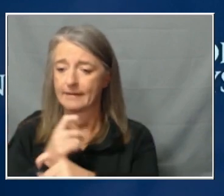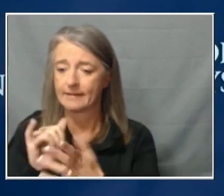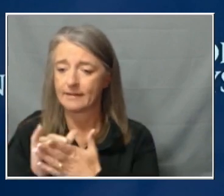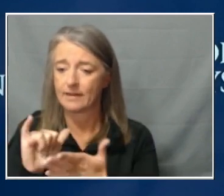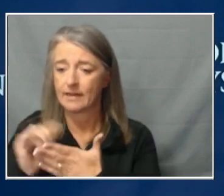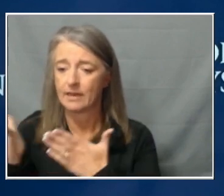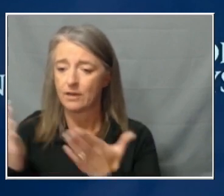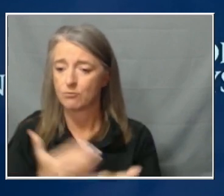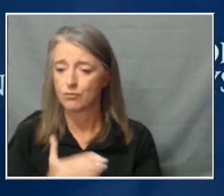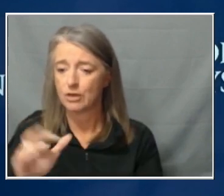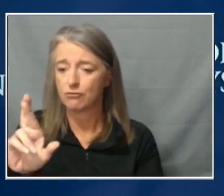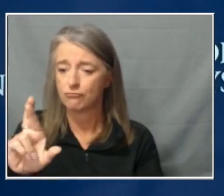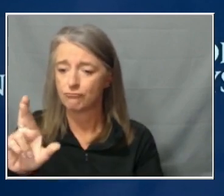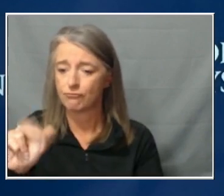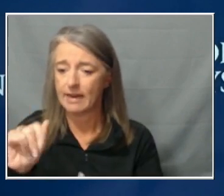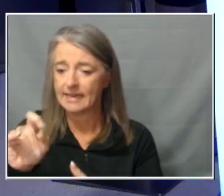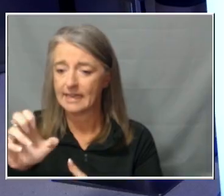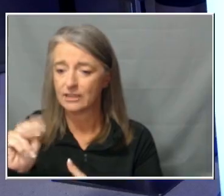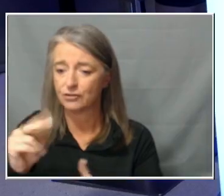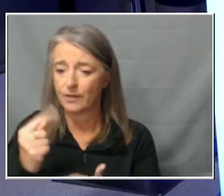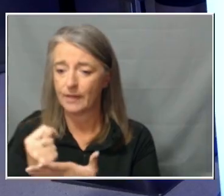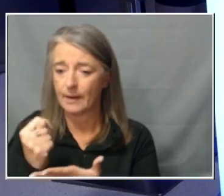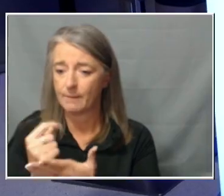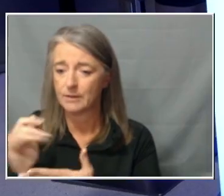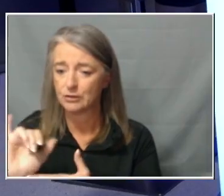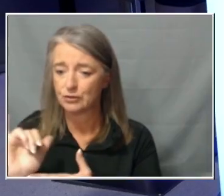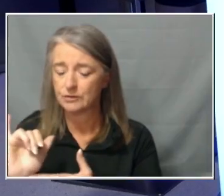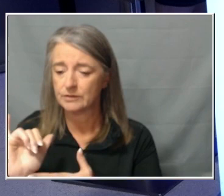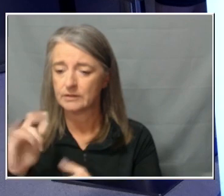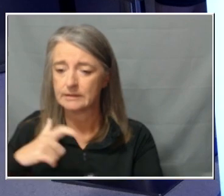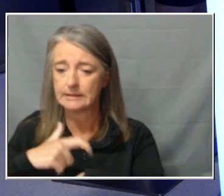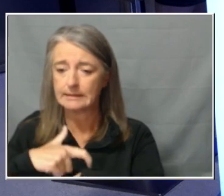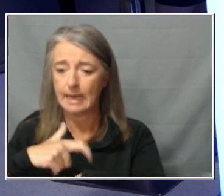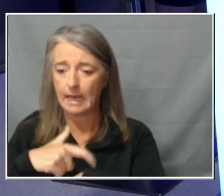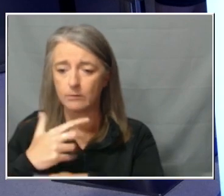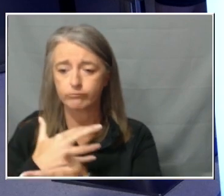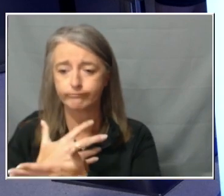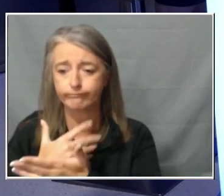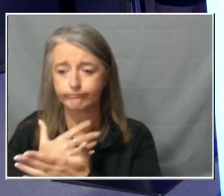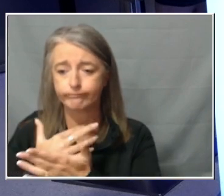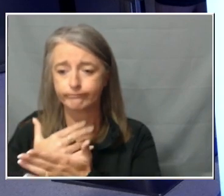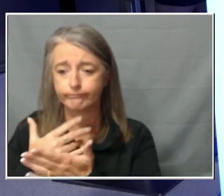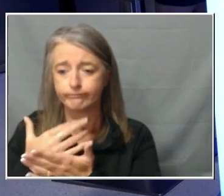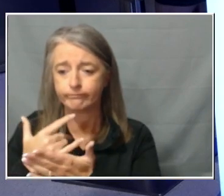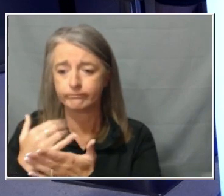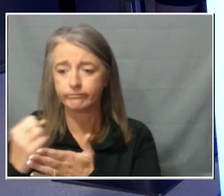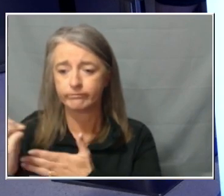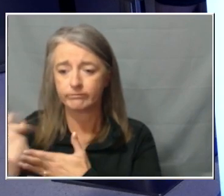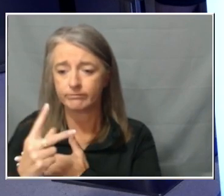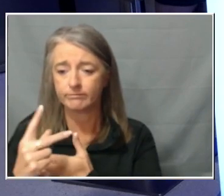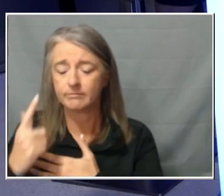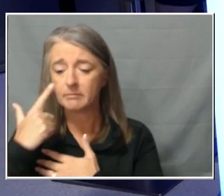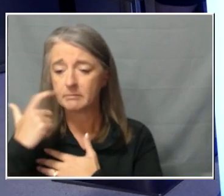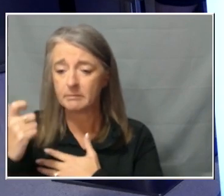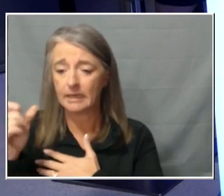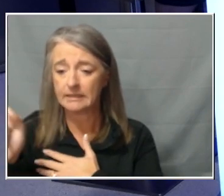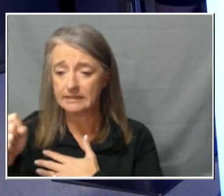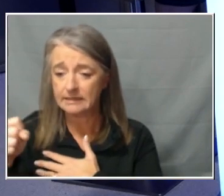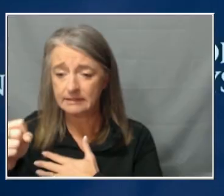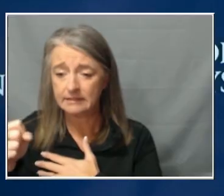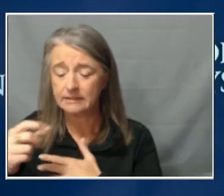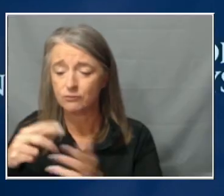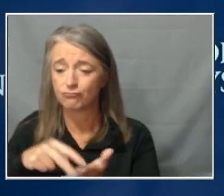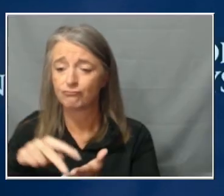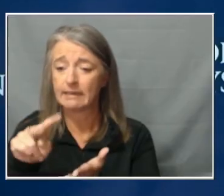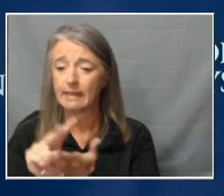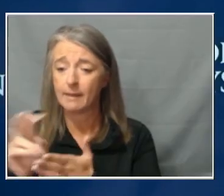in radiation therapy as well. But this clock was ticking. You said they were running out of time when they came back to you. Yes, because once they relapse and get